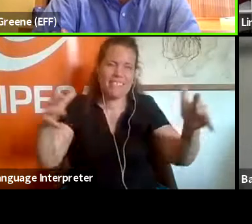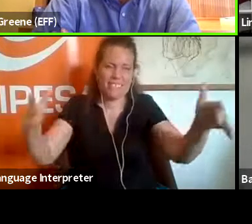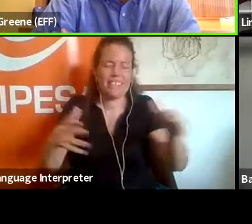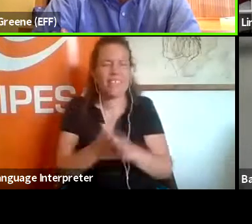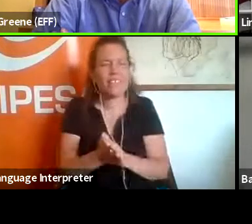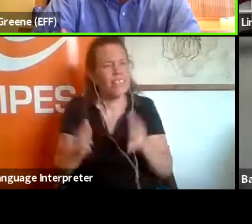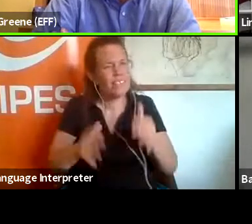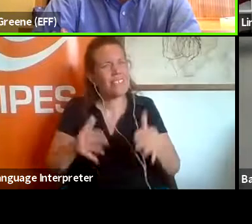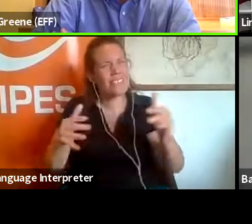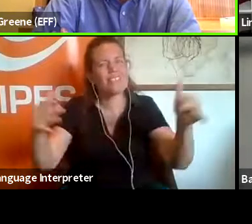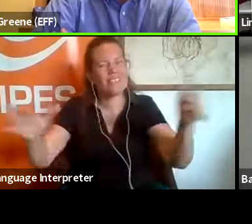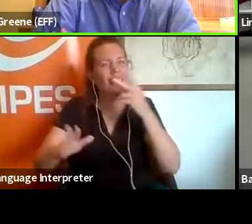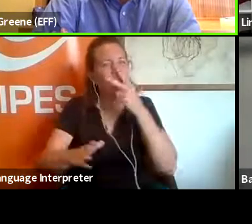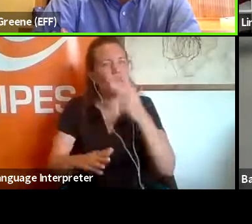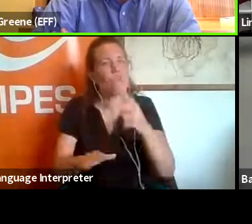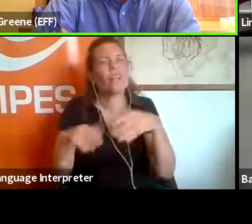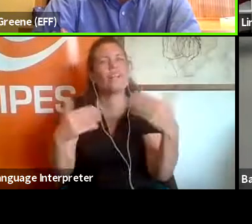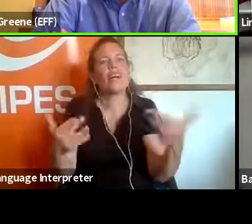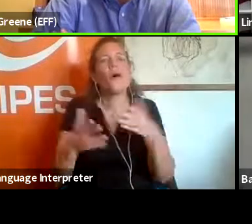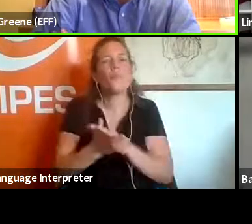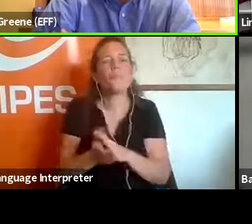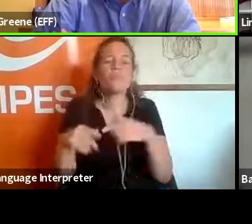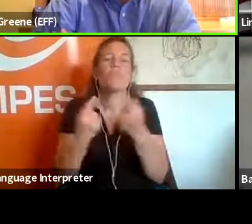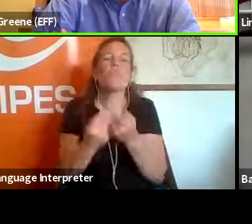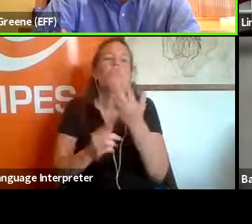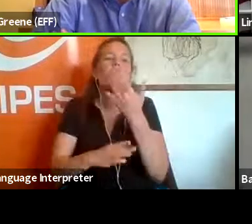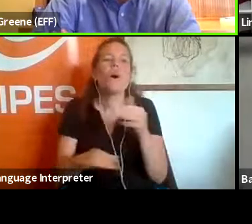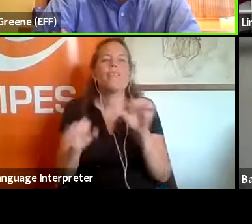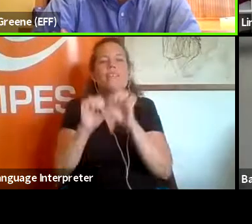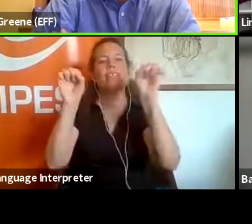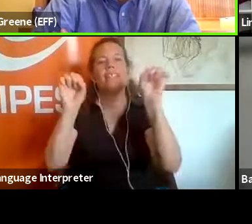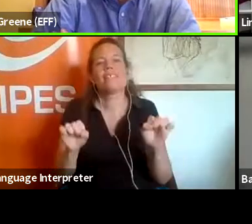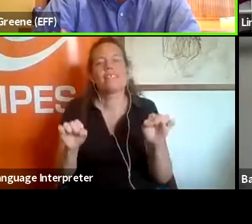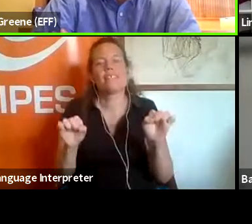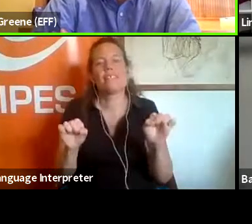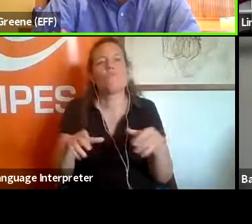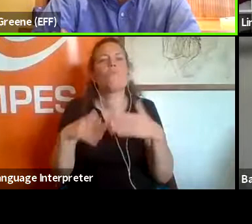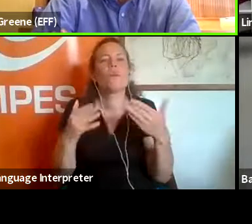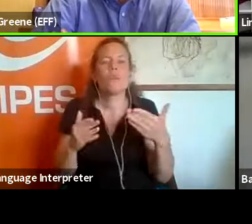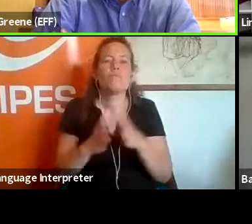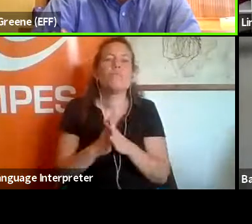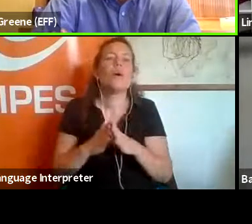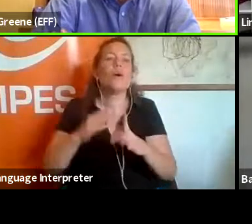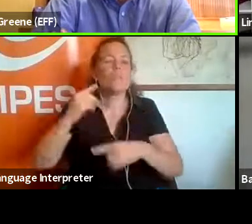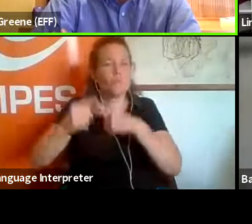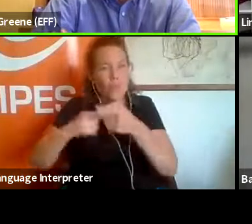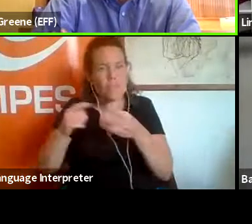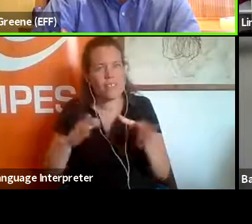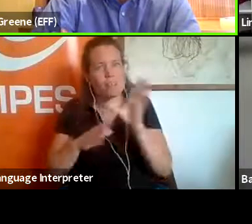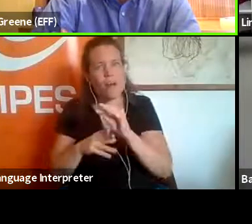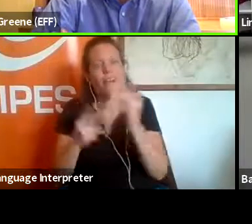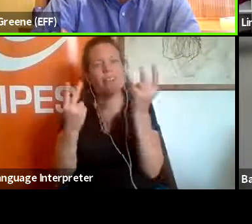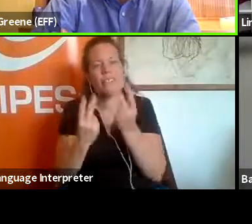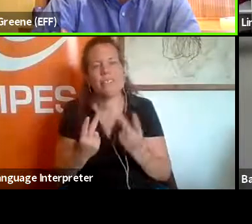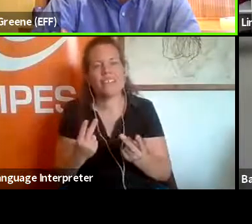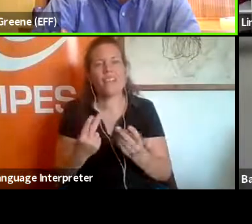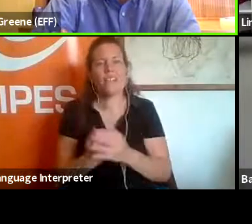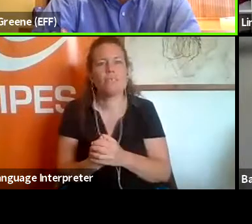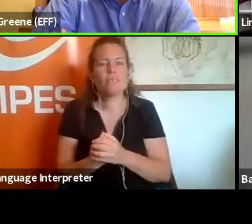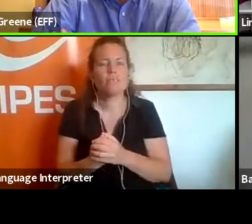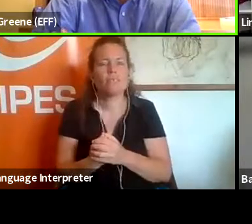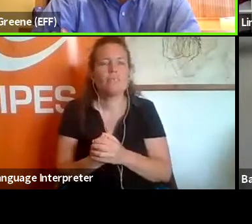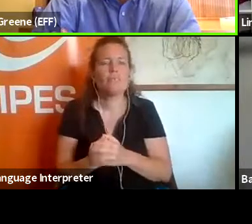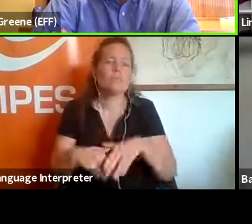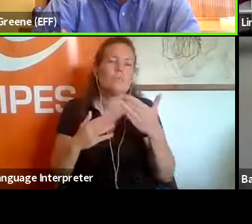look like? We want a system where there is due process by design, where a company